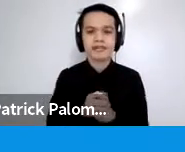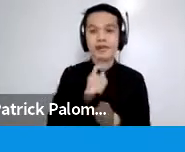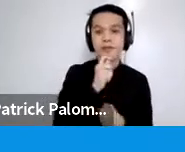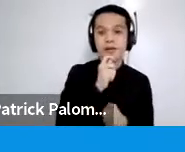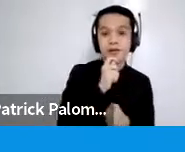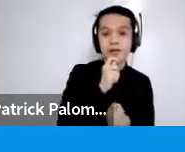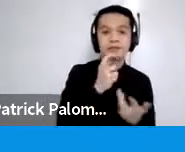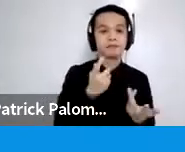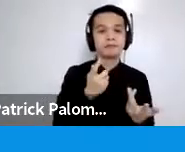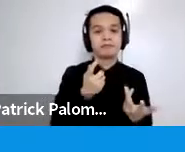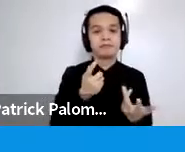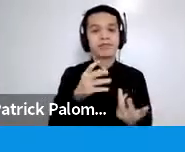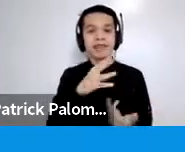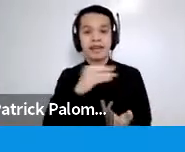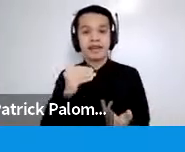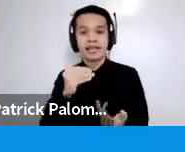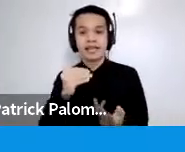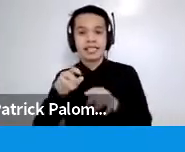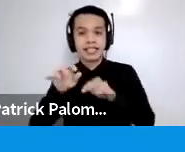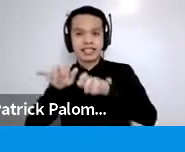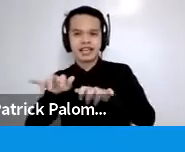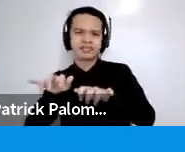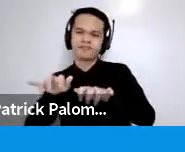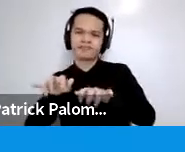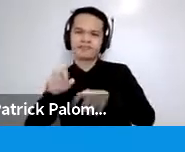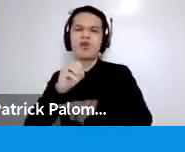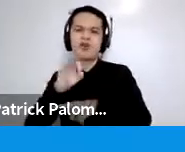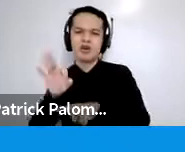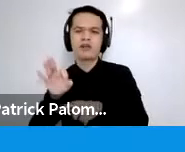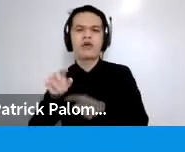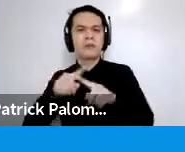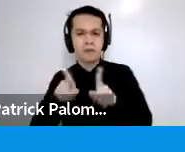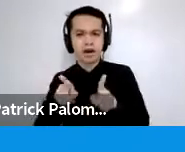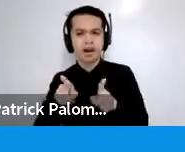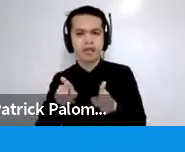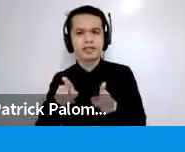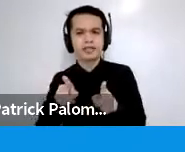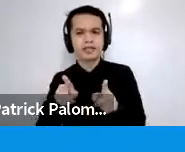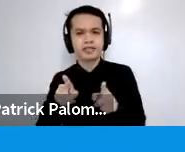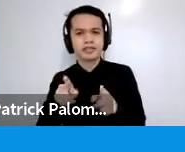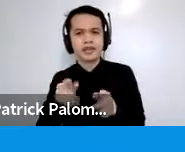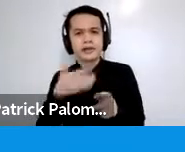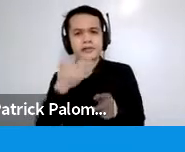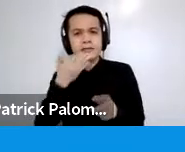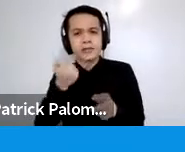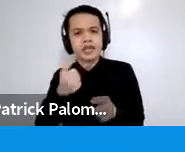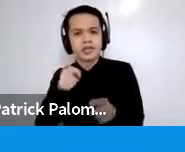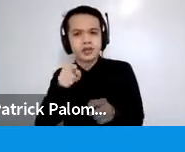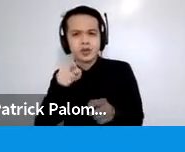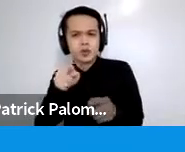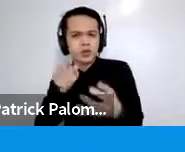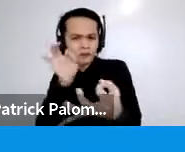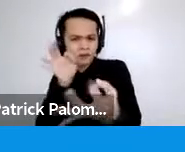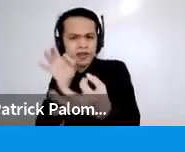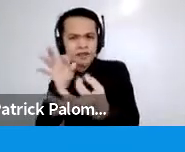chat will not be available, but as we want to hear your feedback during the